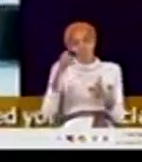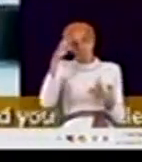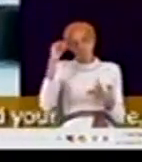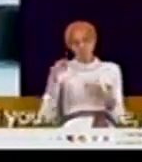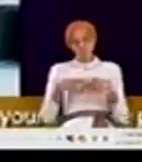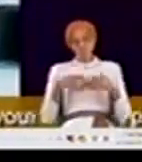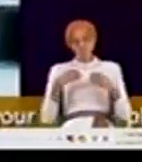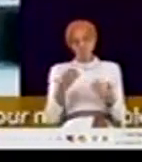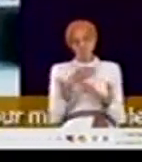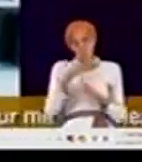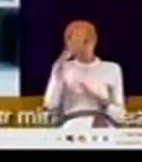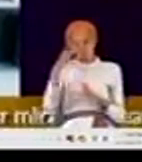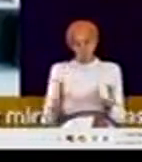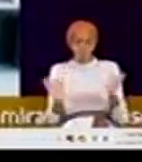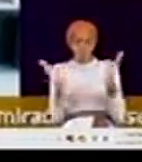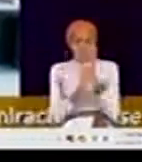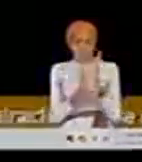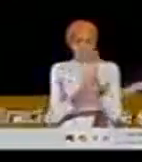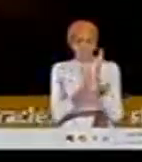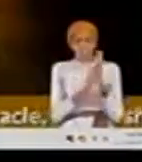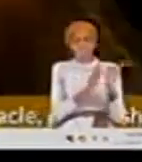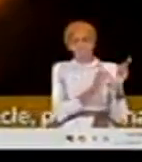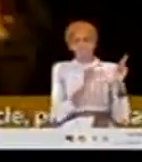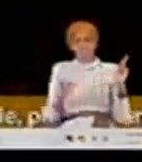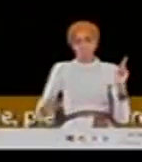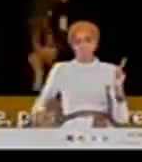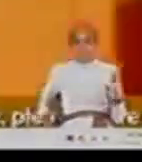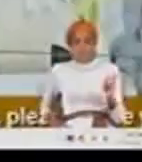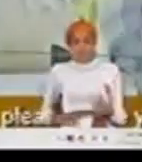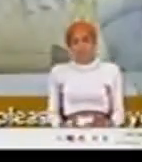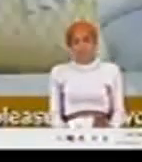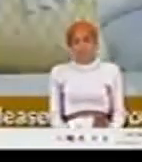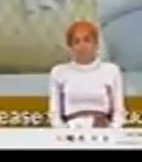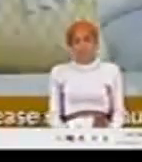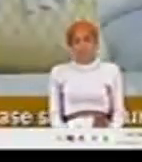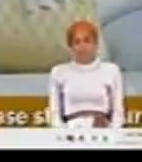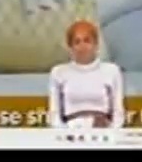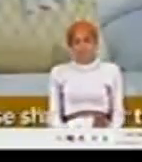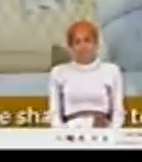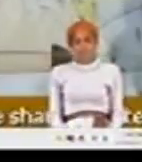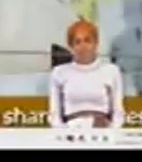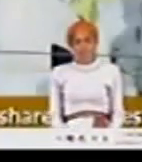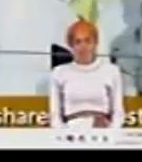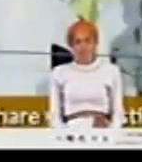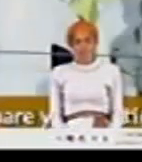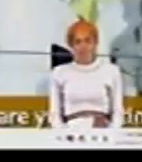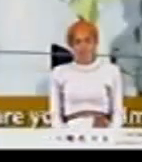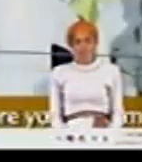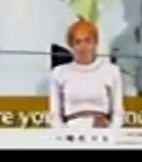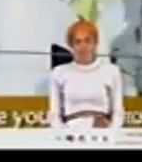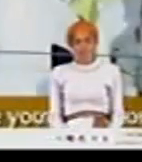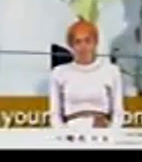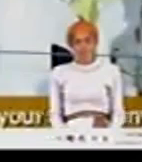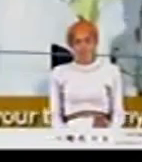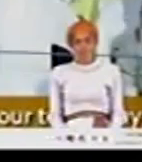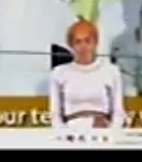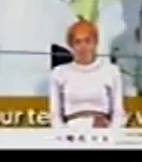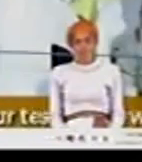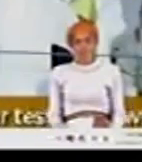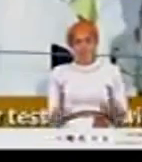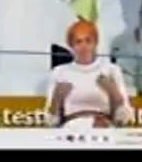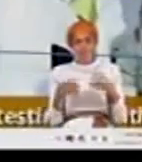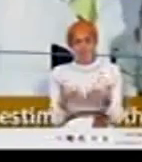you in Jesus name back to as God did it for